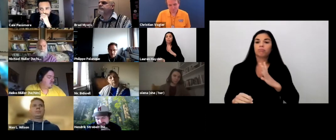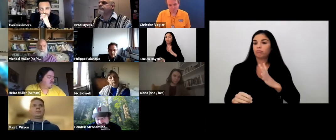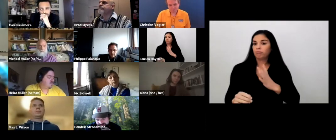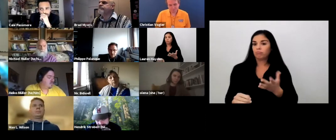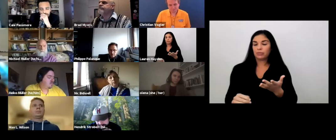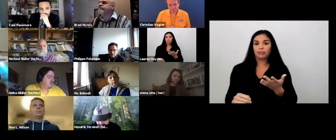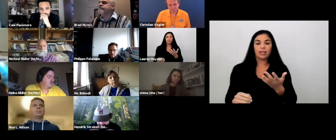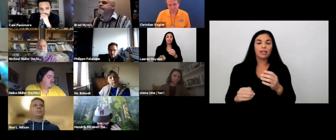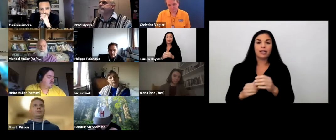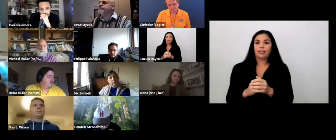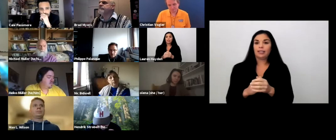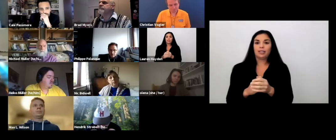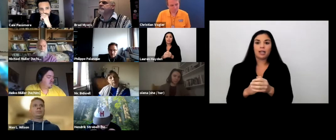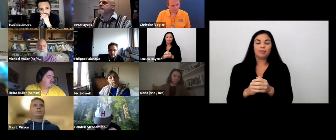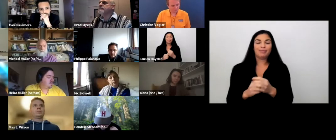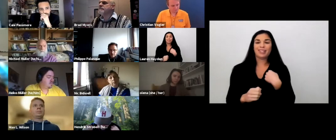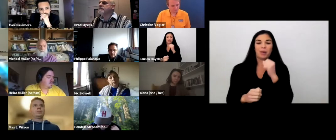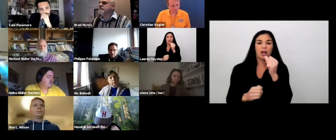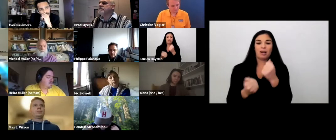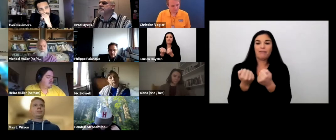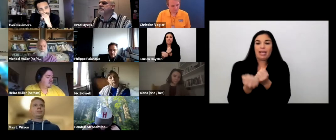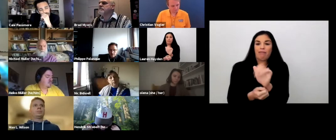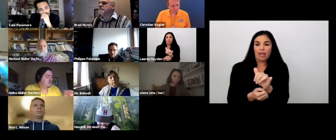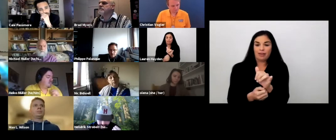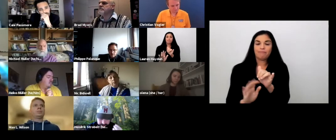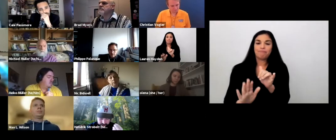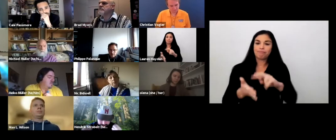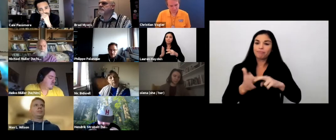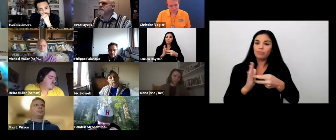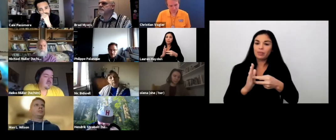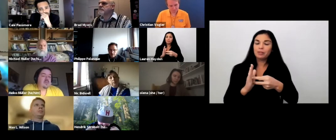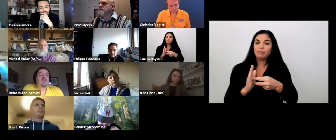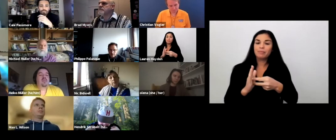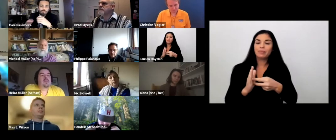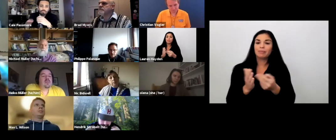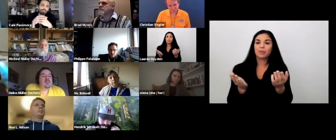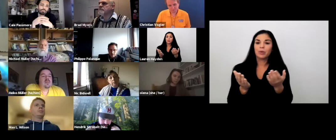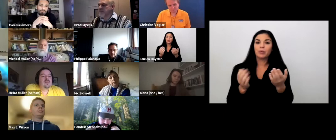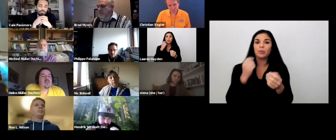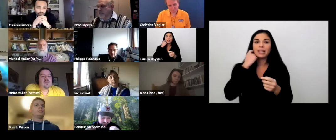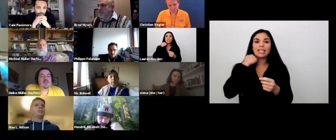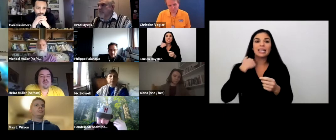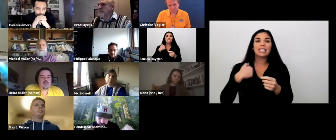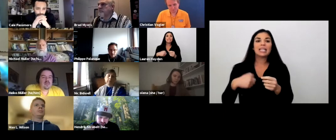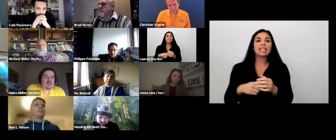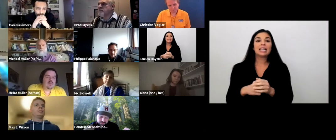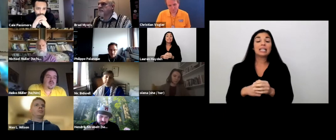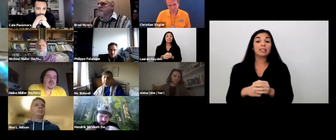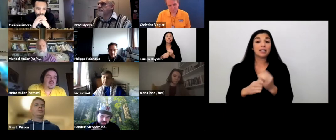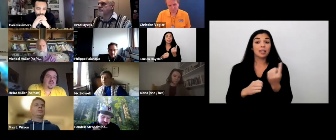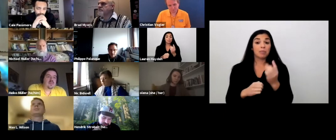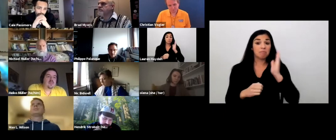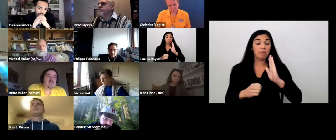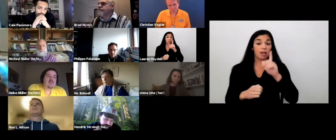and this is something I'm not a big fan of. What I mean by low contractual meetings is something we did virtually